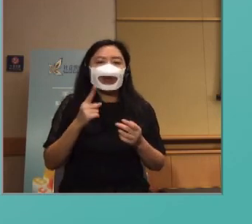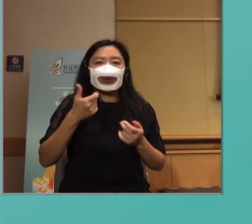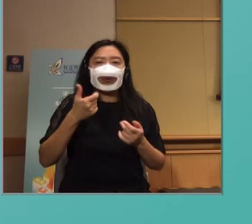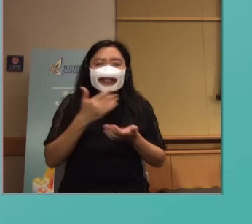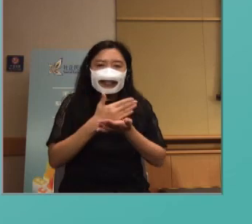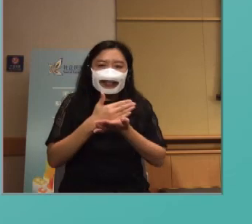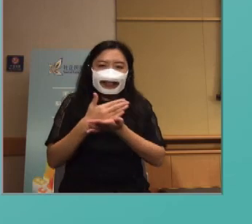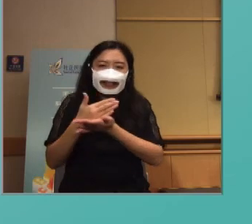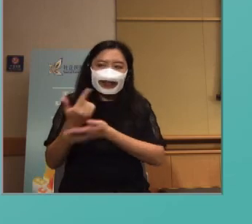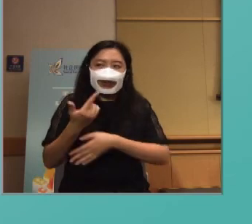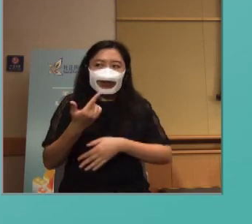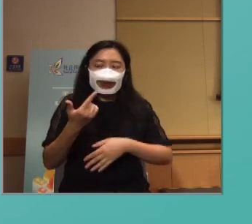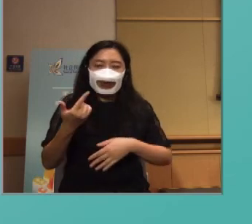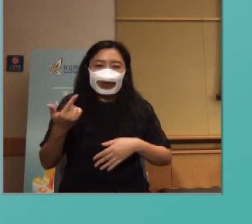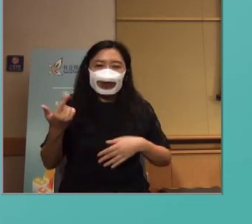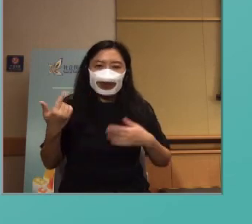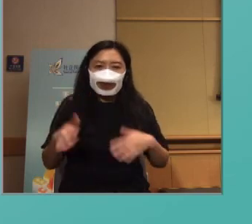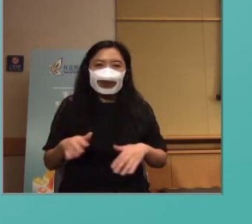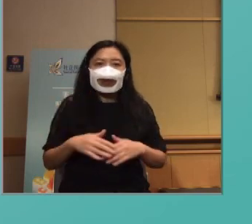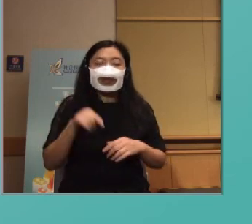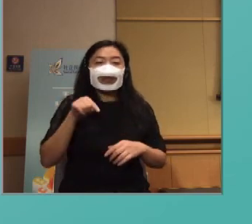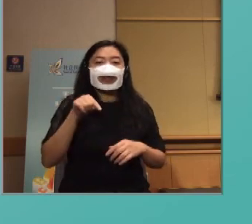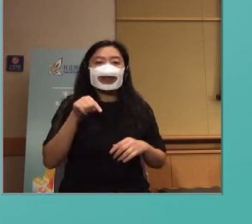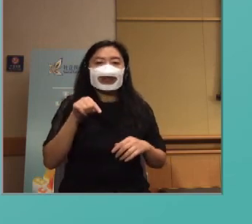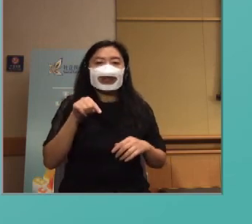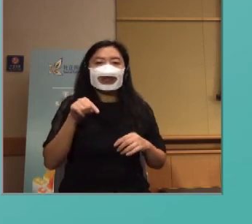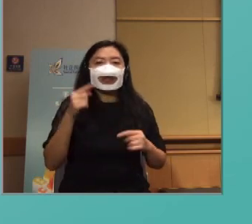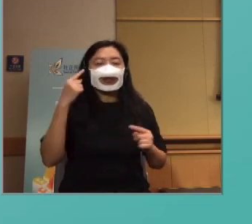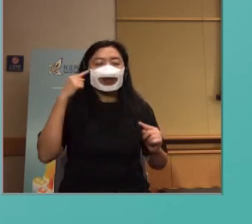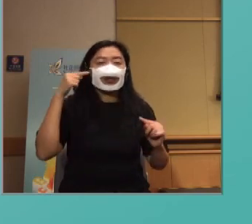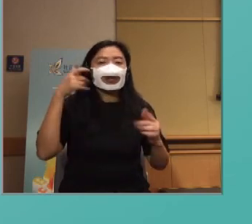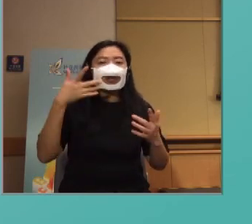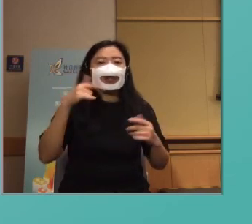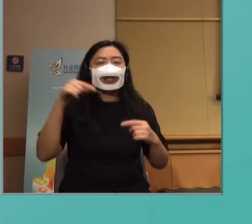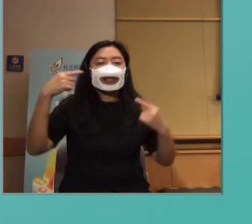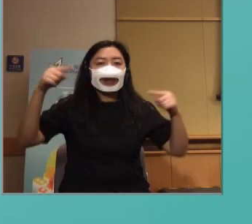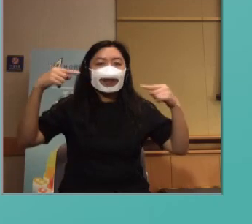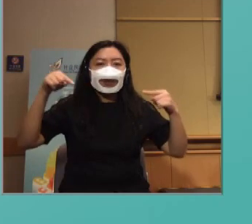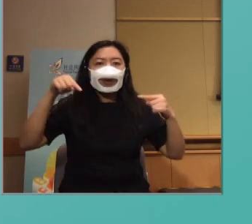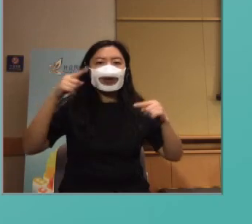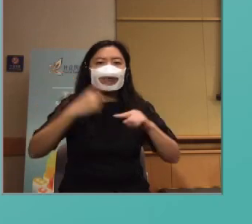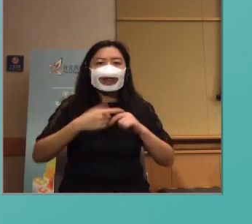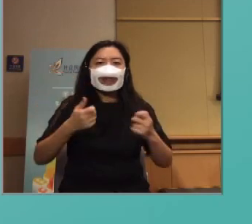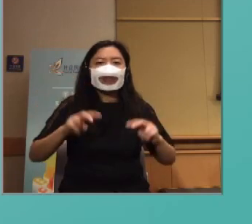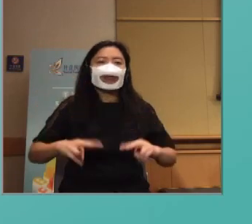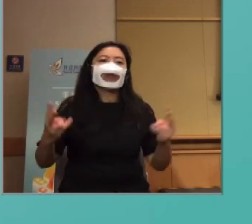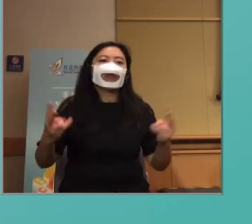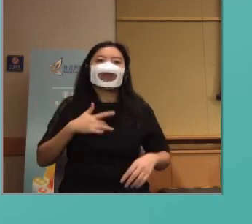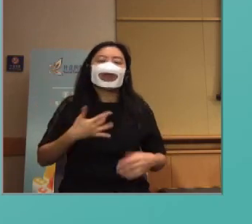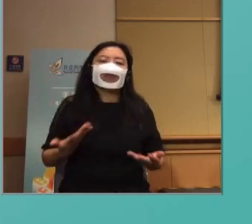can be done to make the situation better for musicians. The reason is simple. Music is not exactly